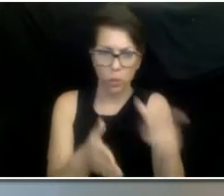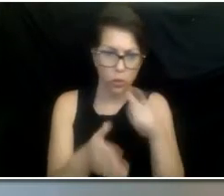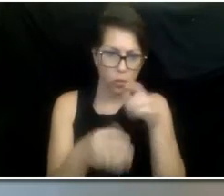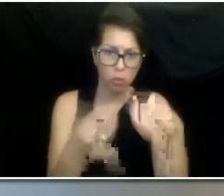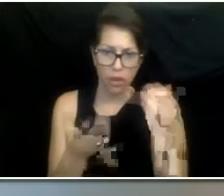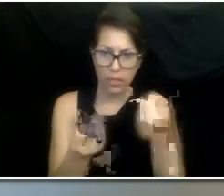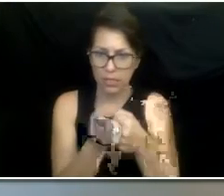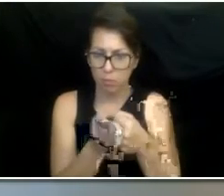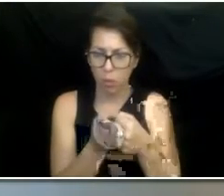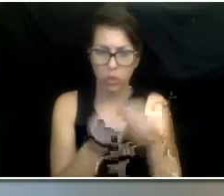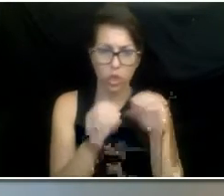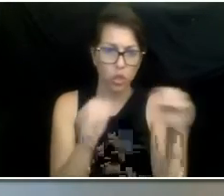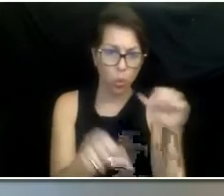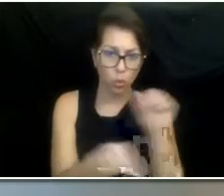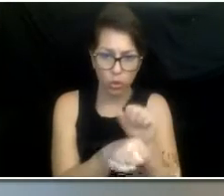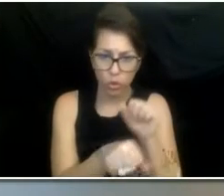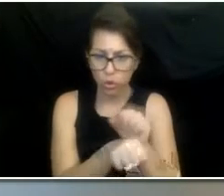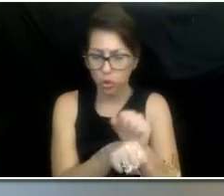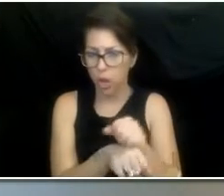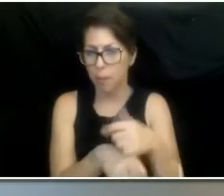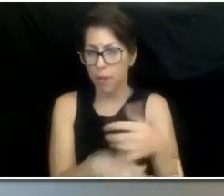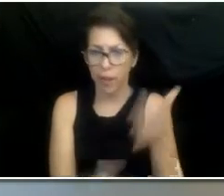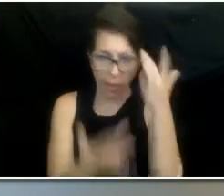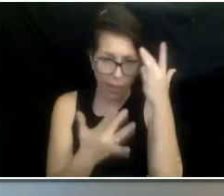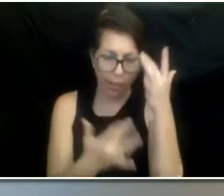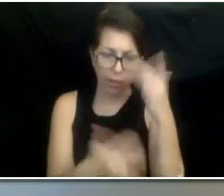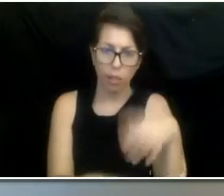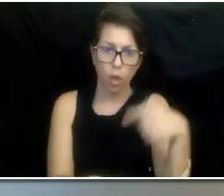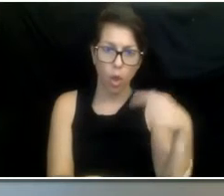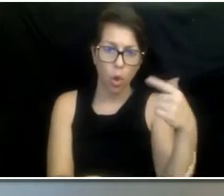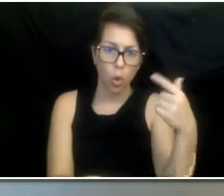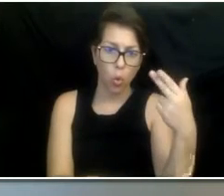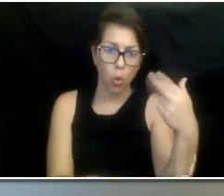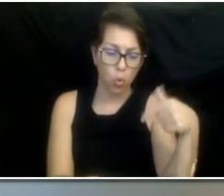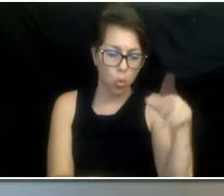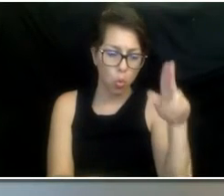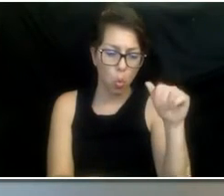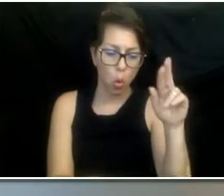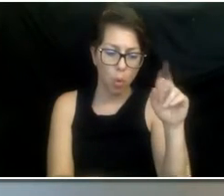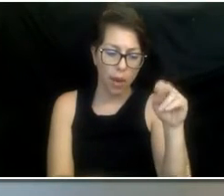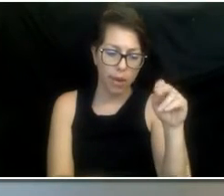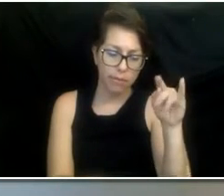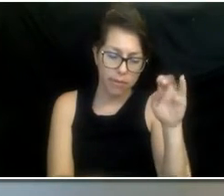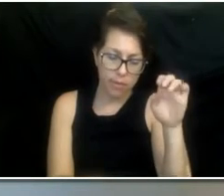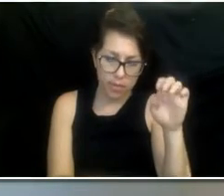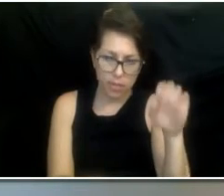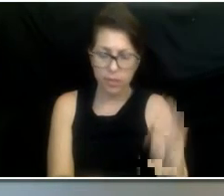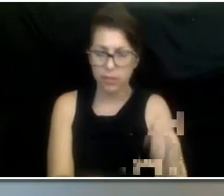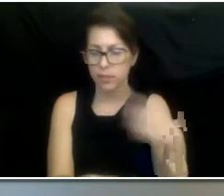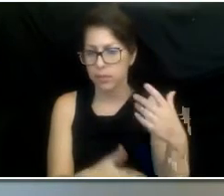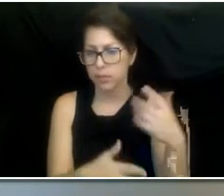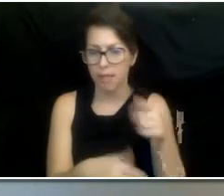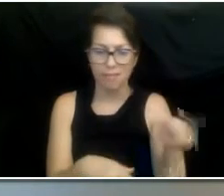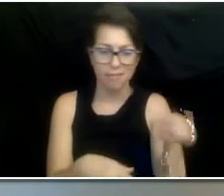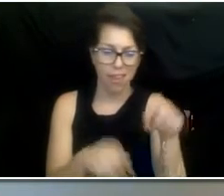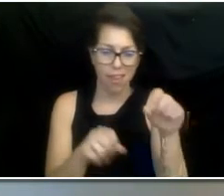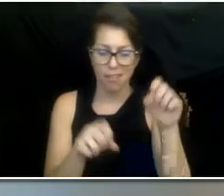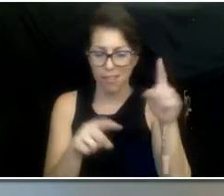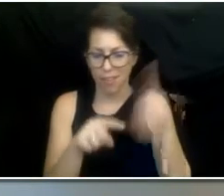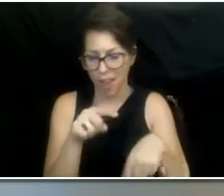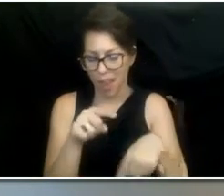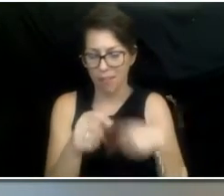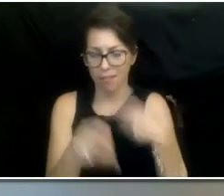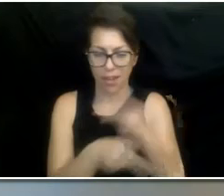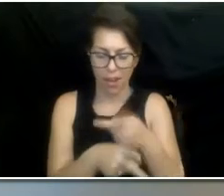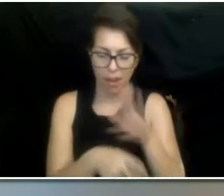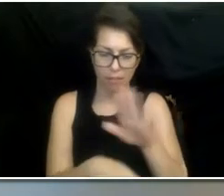custody existing orders that they cannot reconcile on their own and we are limited in helping these people because we don't